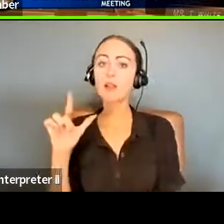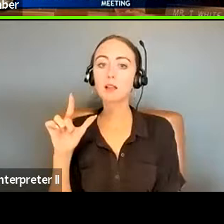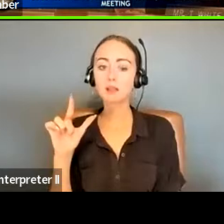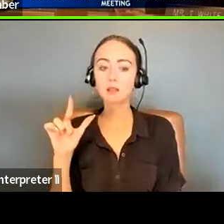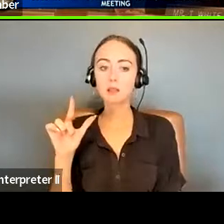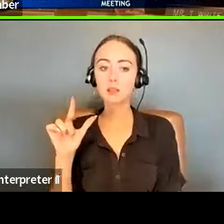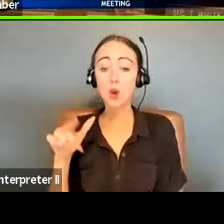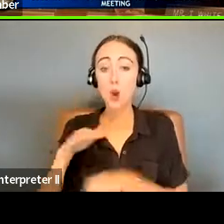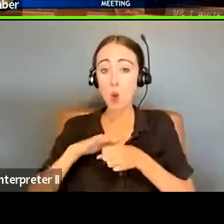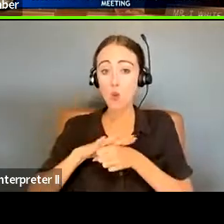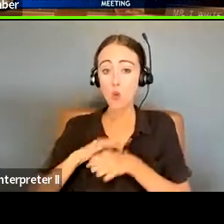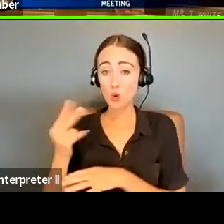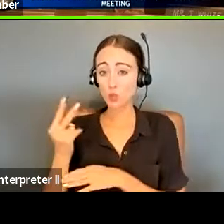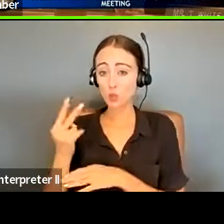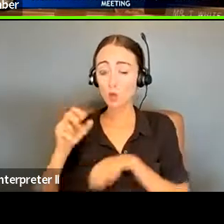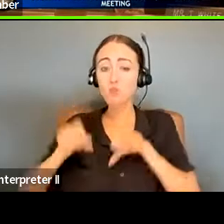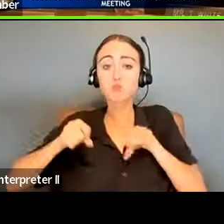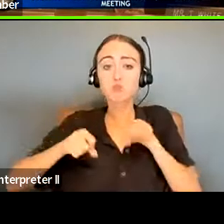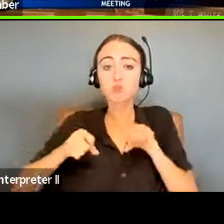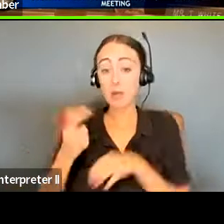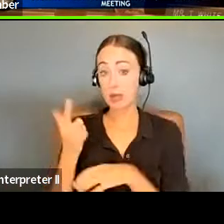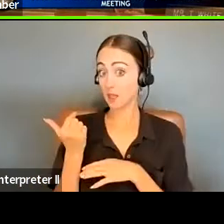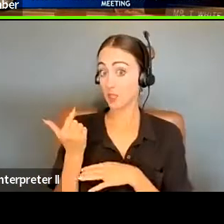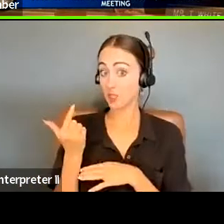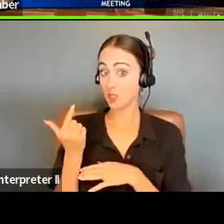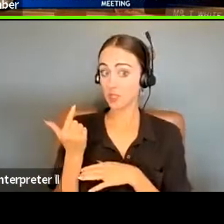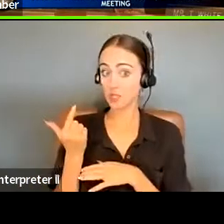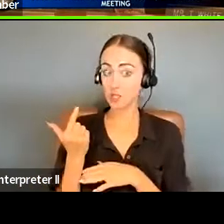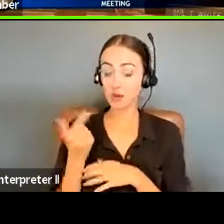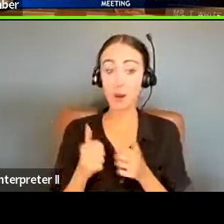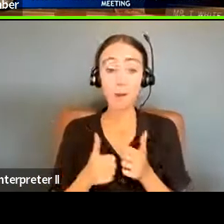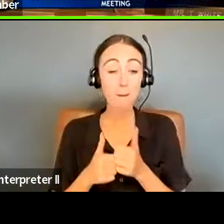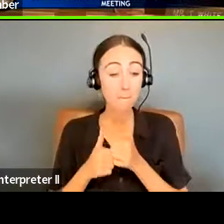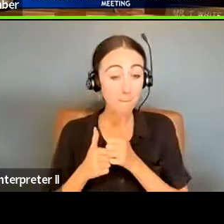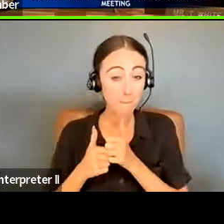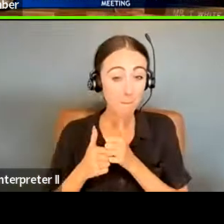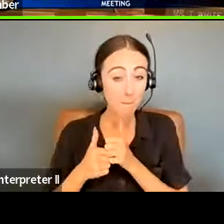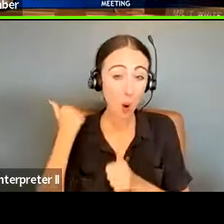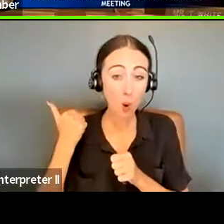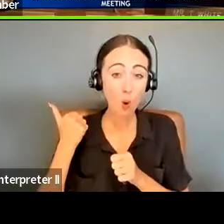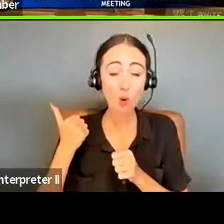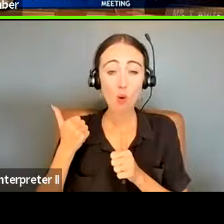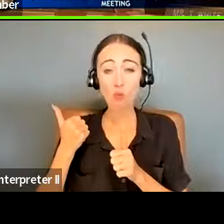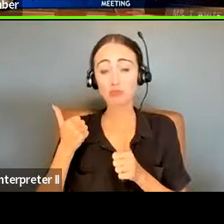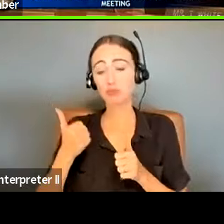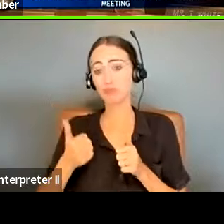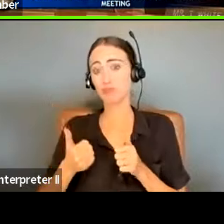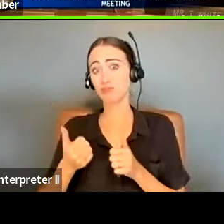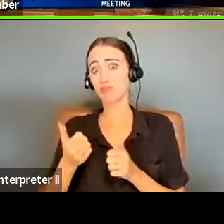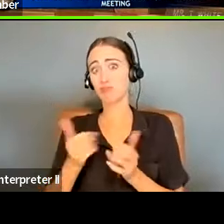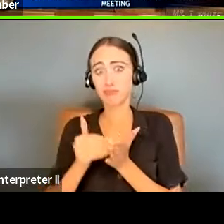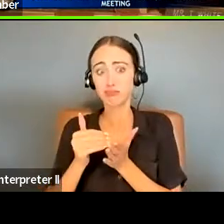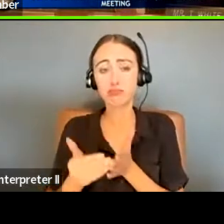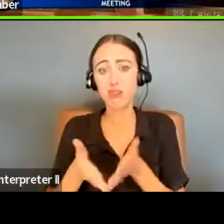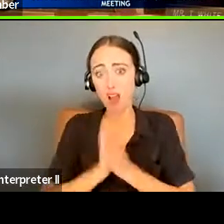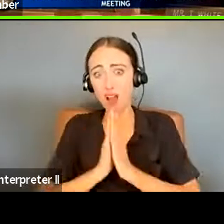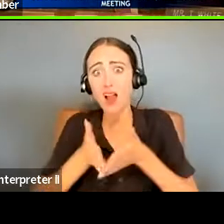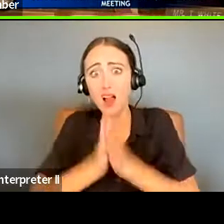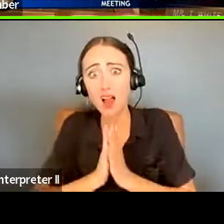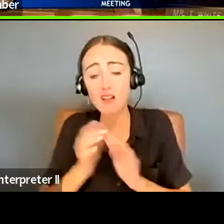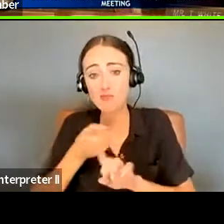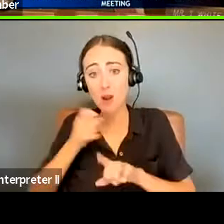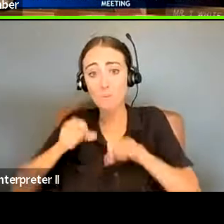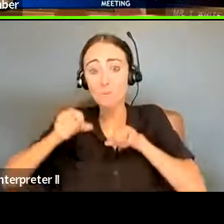On a Ward 2 bike ride I held last year, one of the most repeated requests I received from cyclists